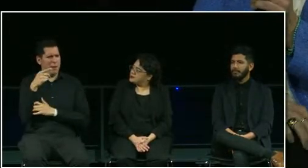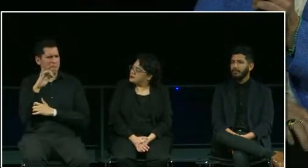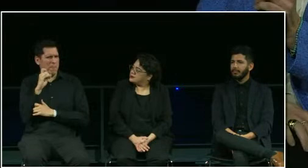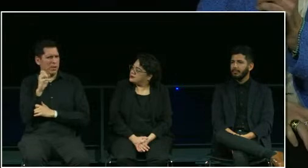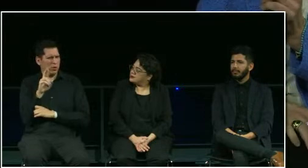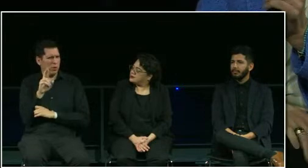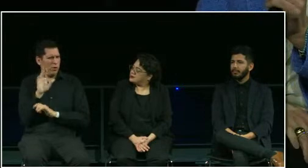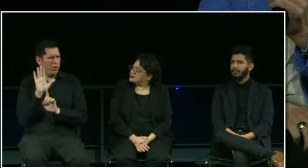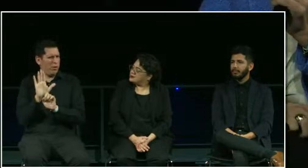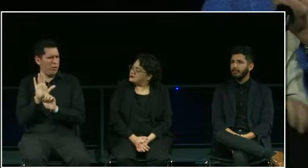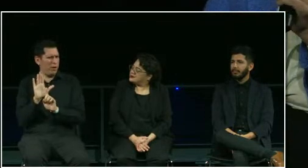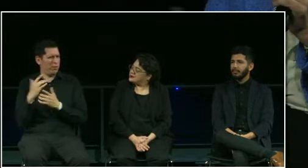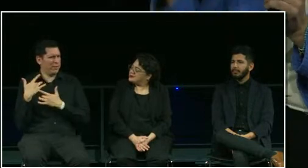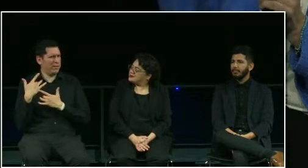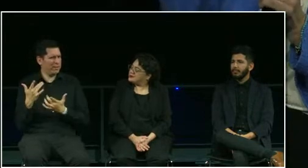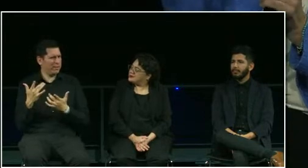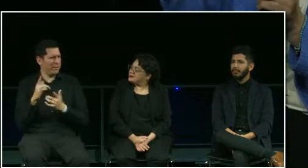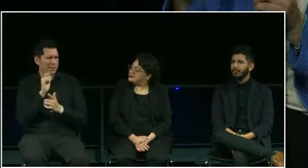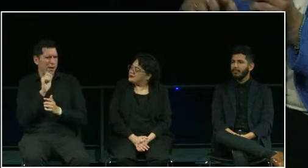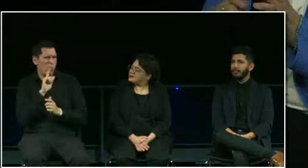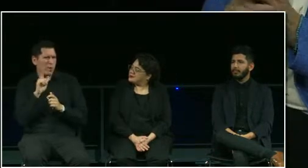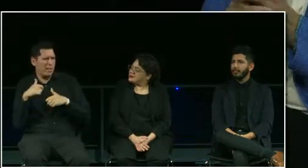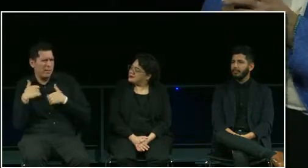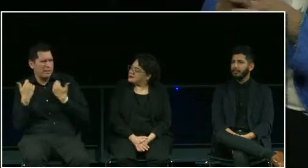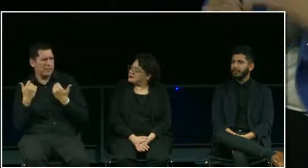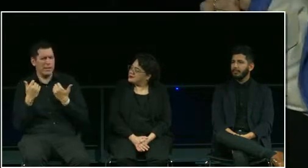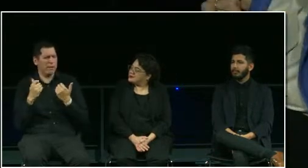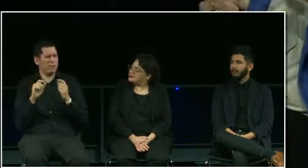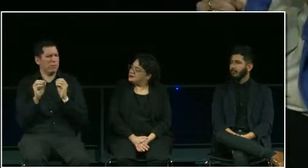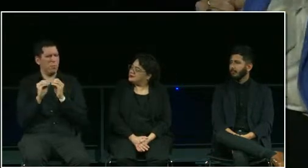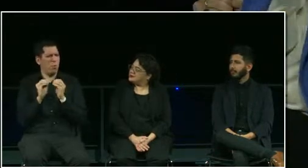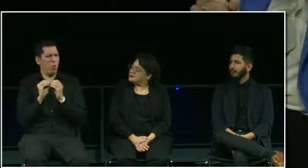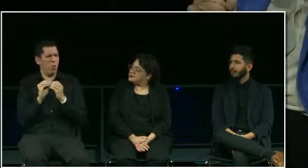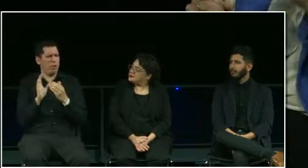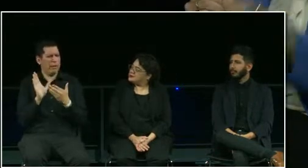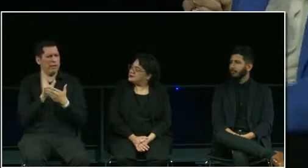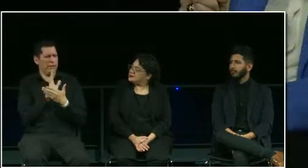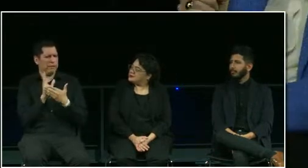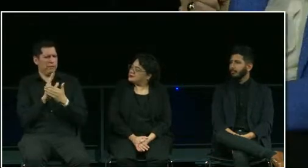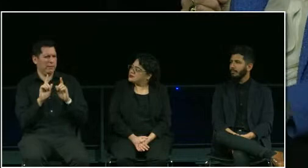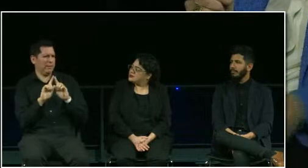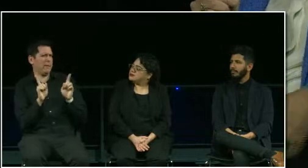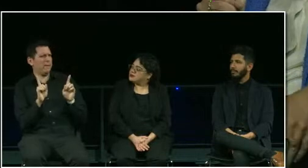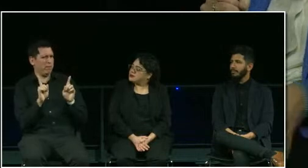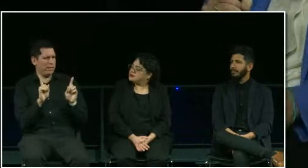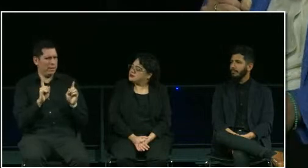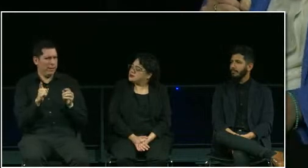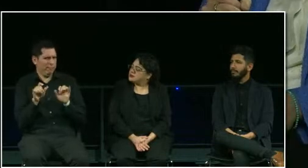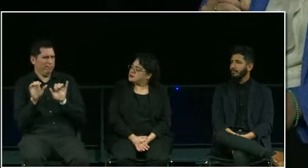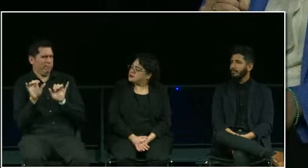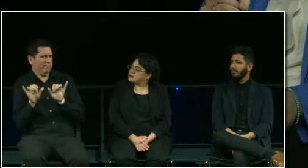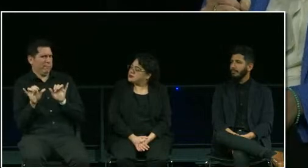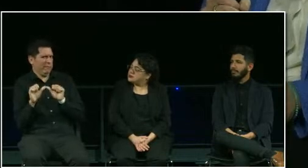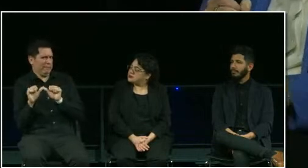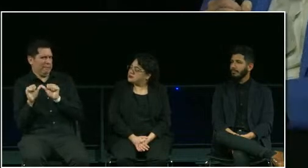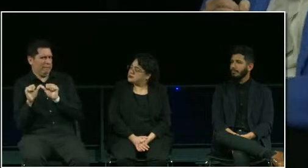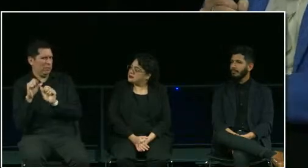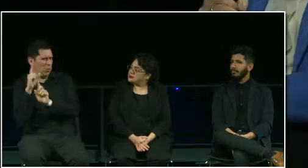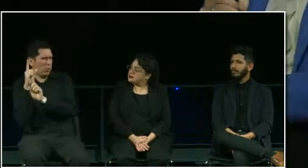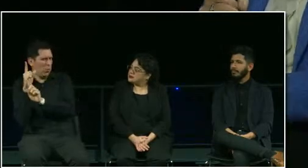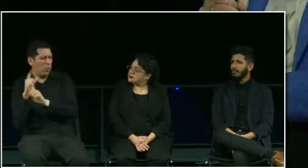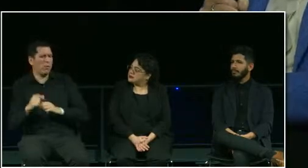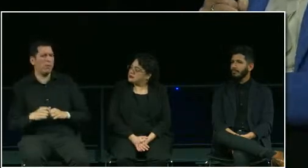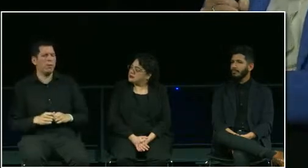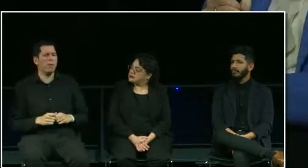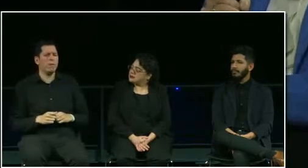not as kind of realistic or nuanced. It was much more kind of pushed and held mm-hmm. if you will, which is, you know, it's not